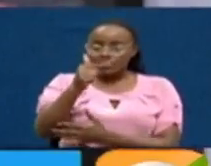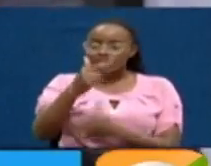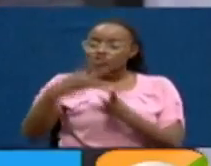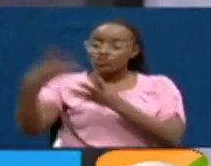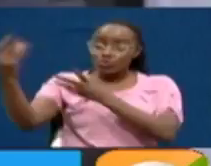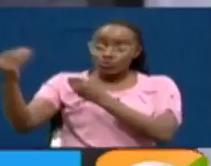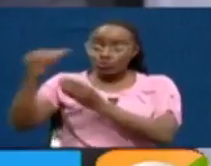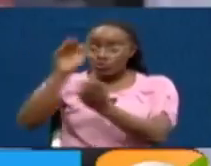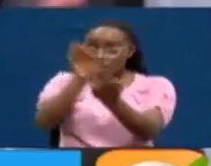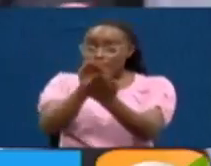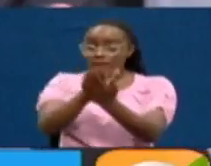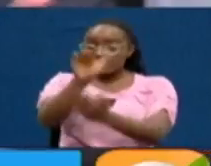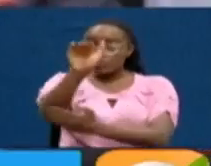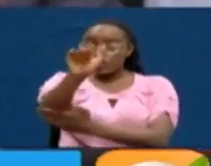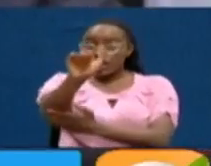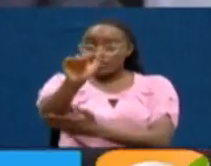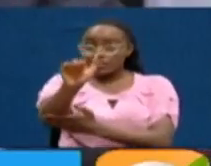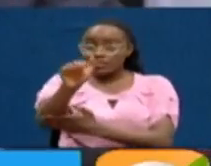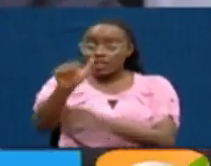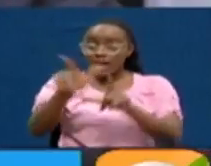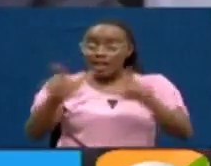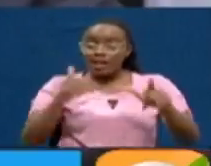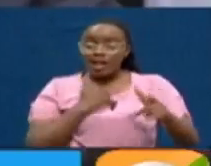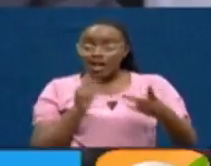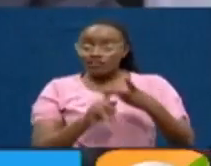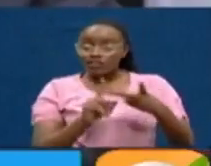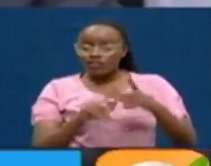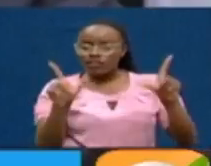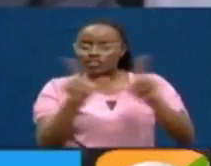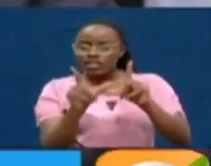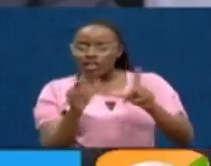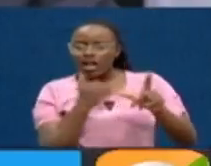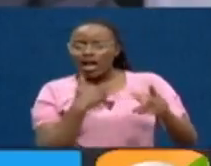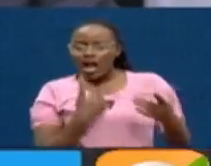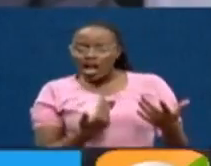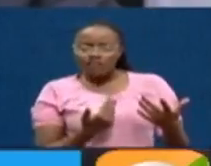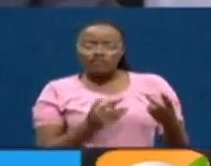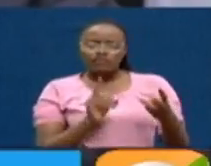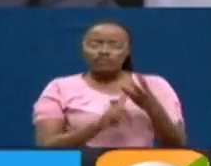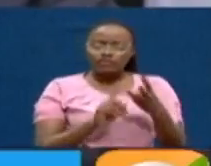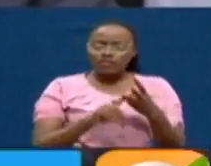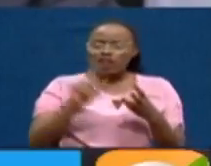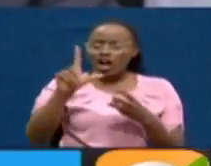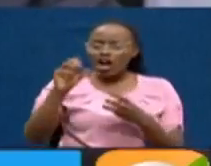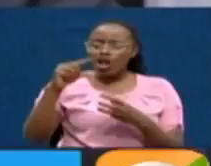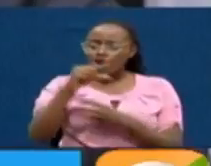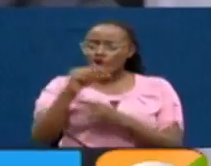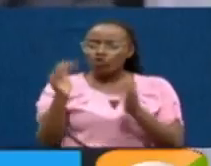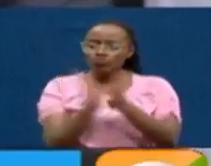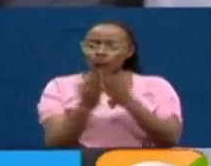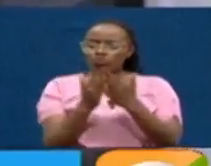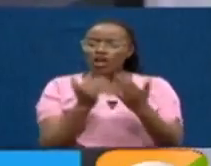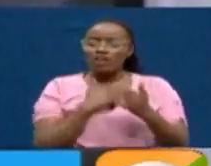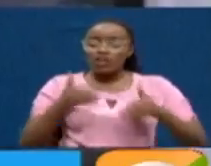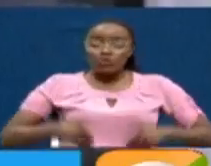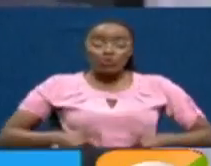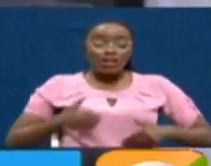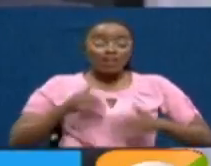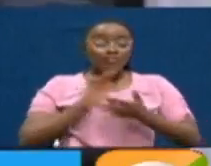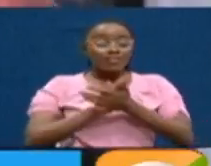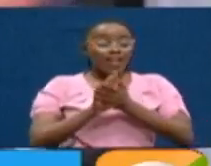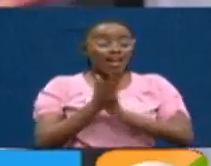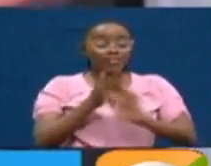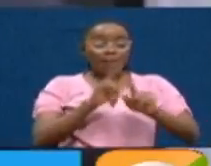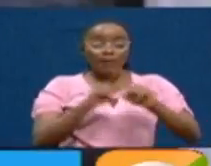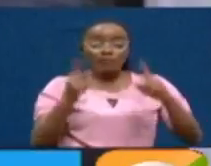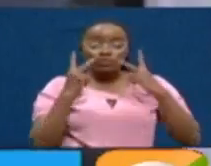by the way, and you're asked, do you have land, do you have a title, do you have a receivable, do you have a logbook, do you have those kind of things, the youth do not have them. But you